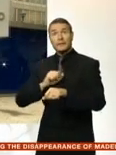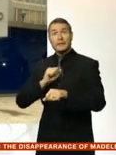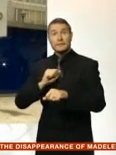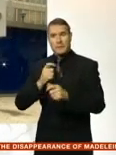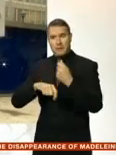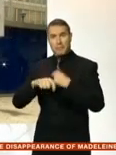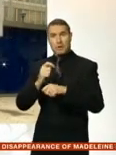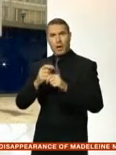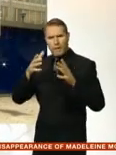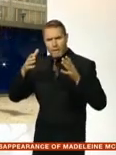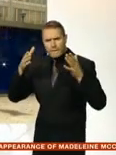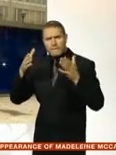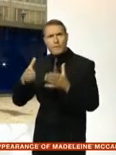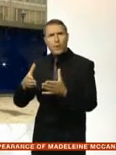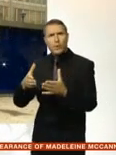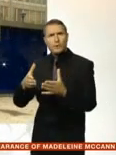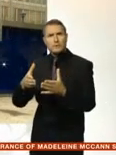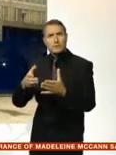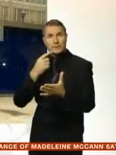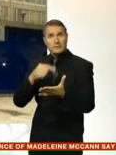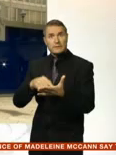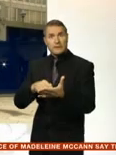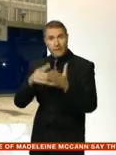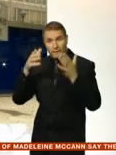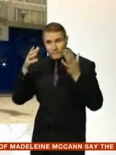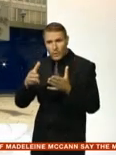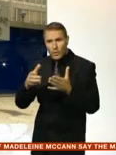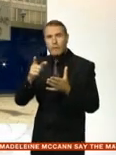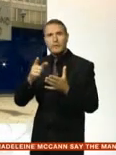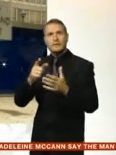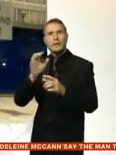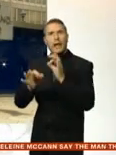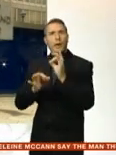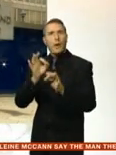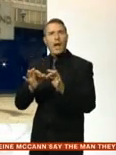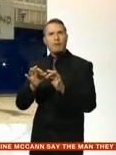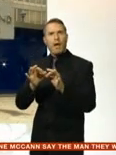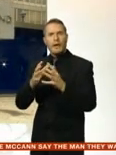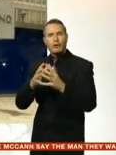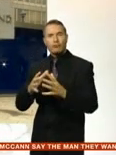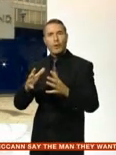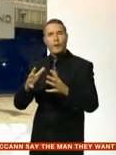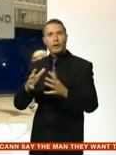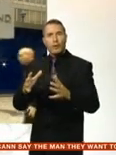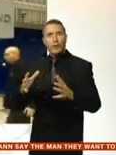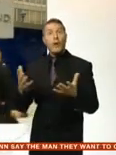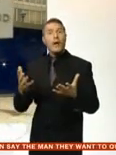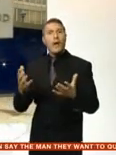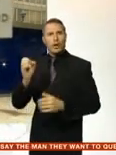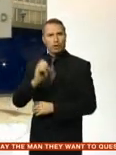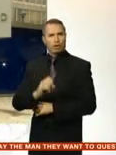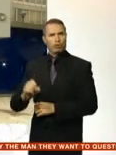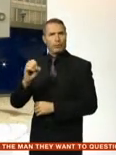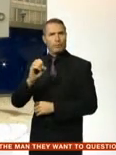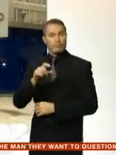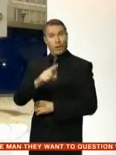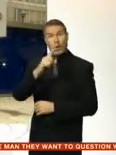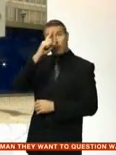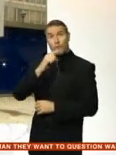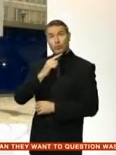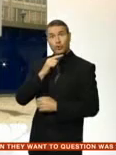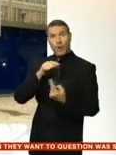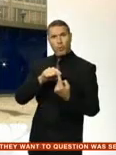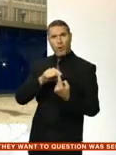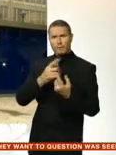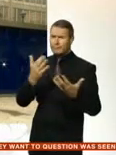become more focused, according to officers, but it's also growing, fanning out across Europe. Praia de Luz is a holiday